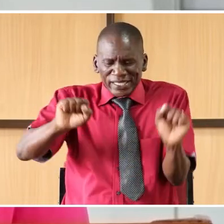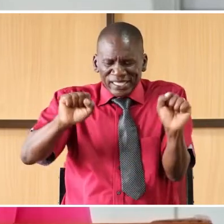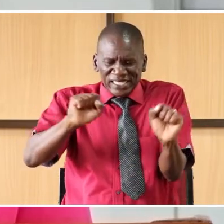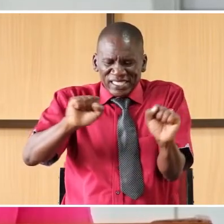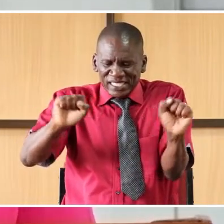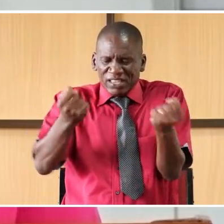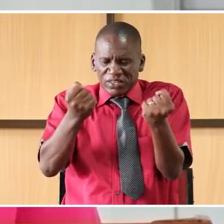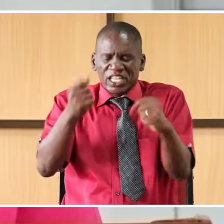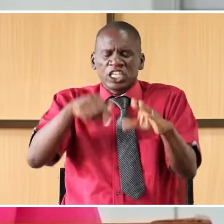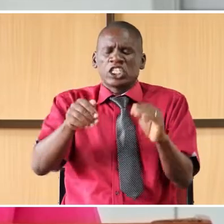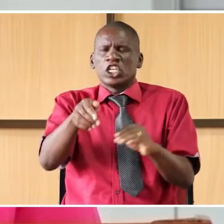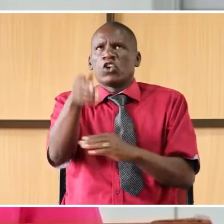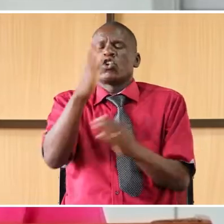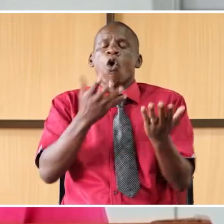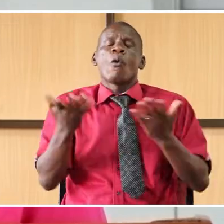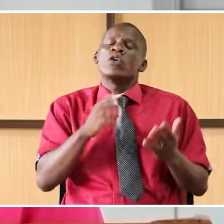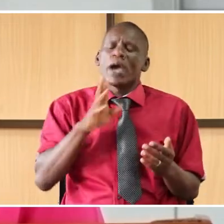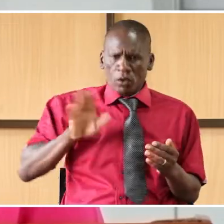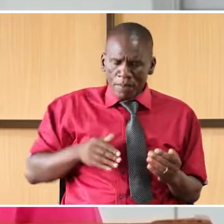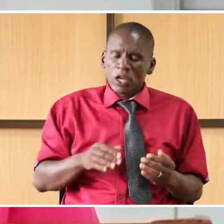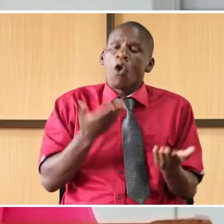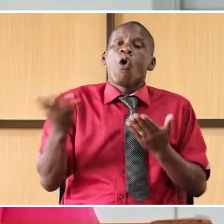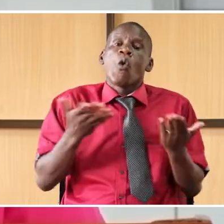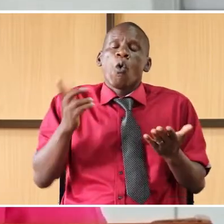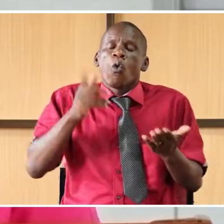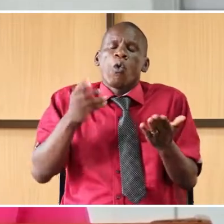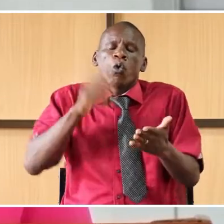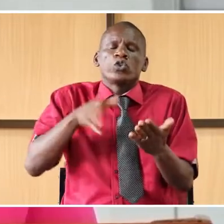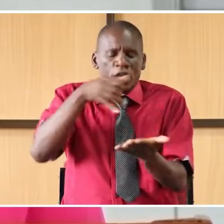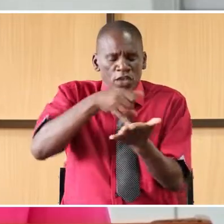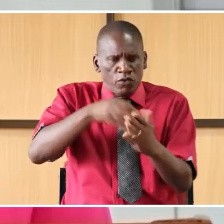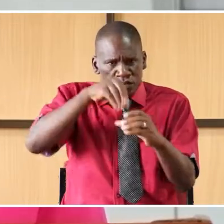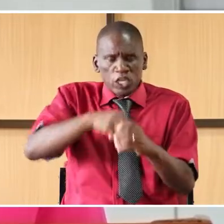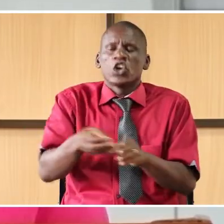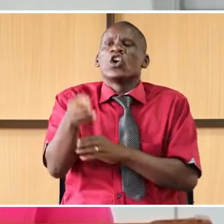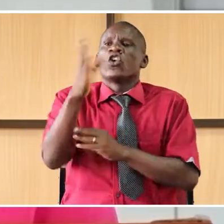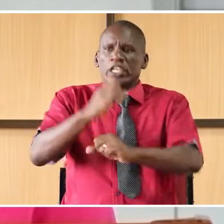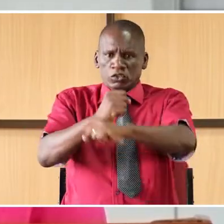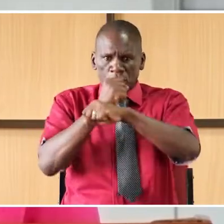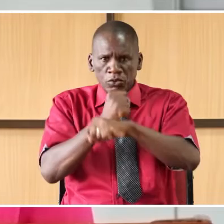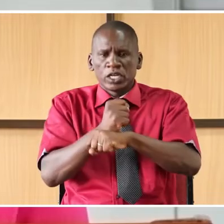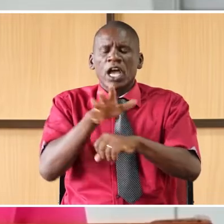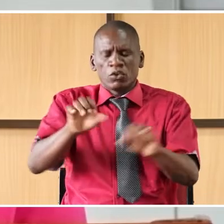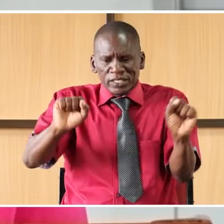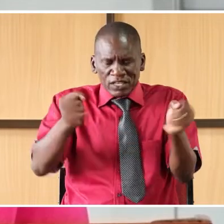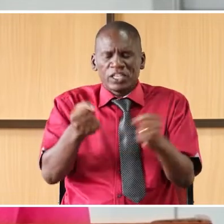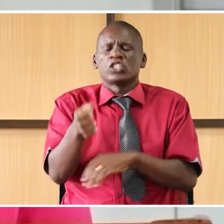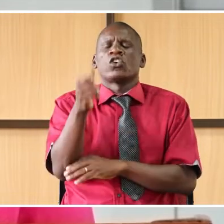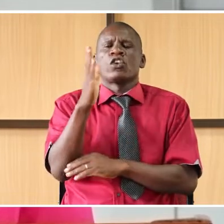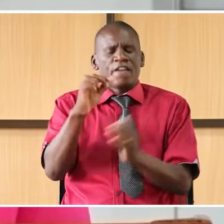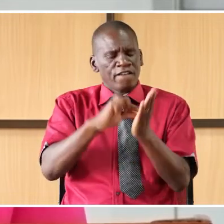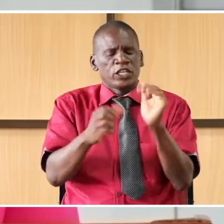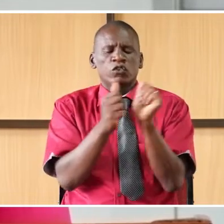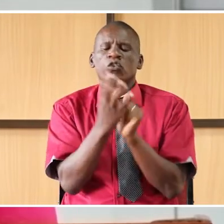Lord. Wherever you are, ladies, whatever you are involved in, God is your refuge, is your safety.